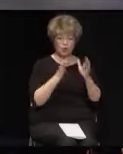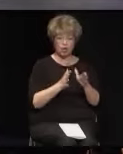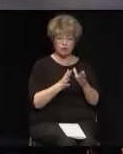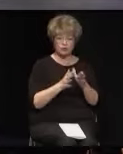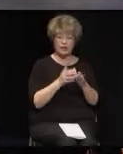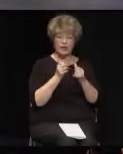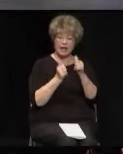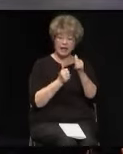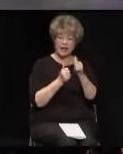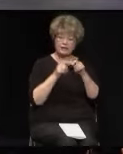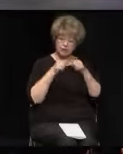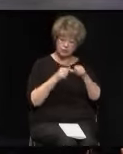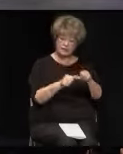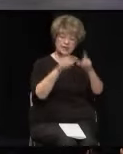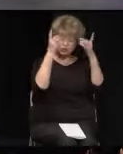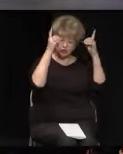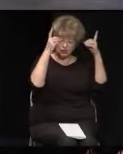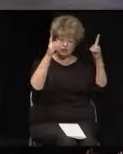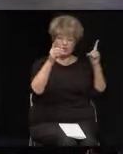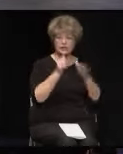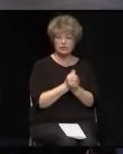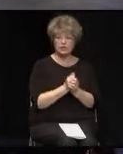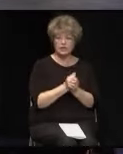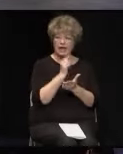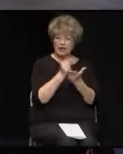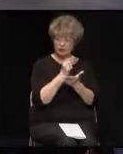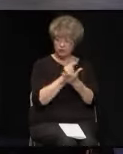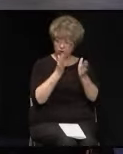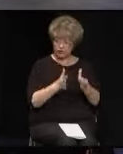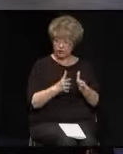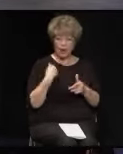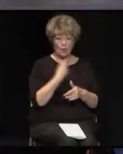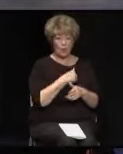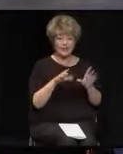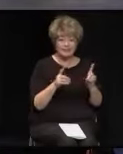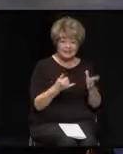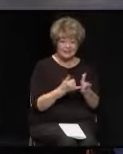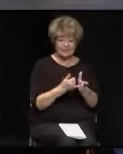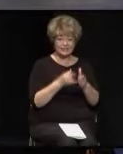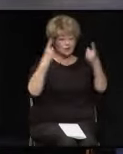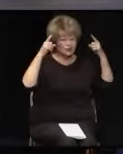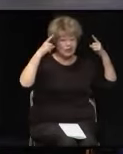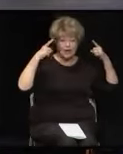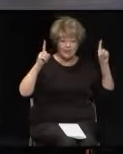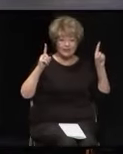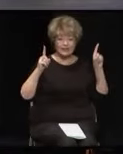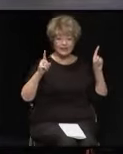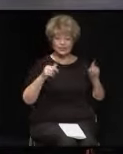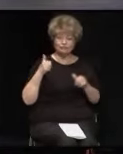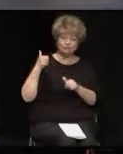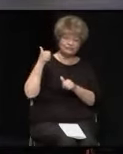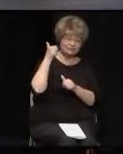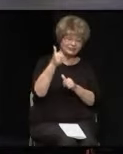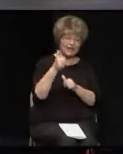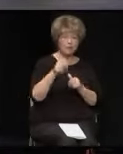you continue your education. Graduates, you did it. You have accomplished this major milestone, and we are so